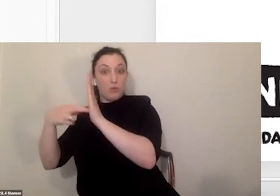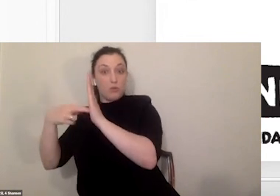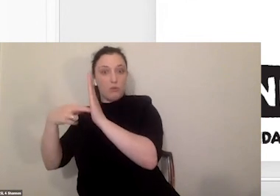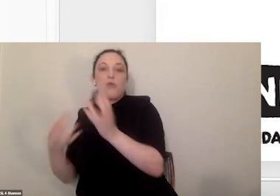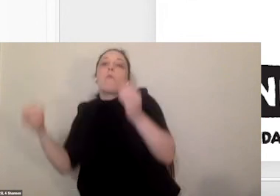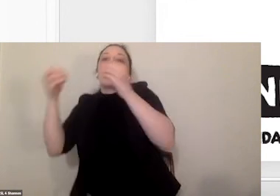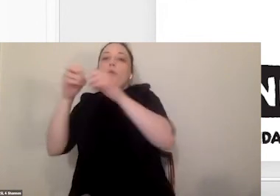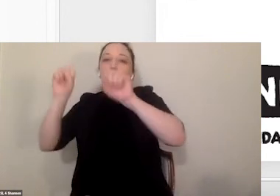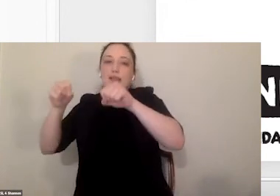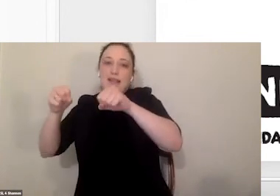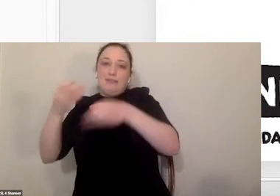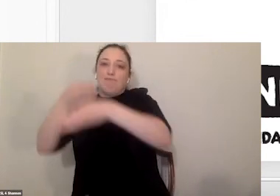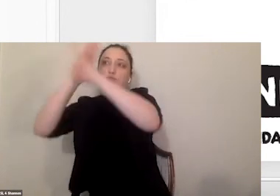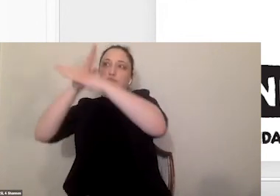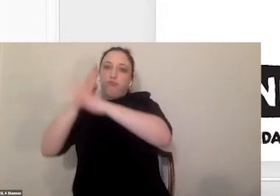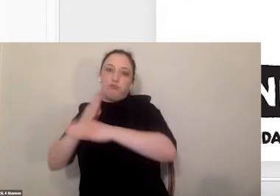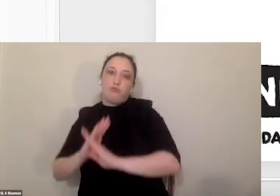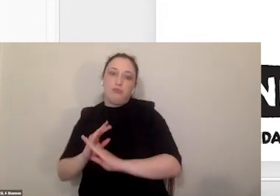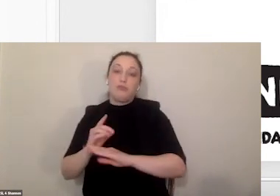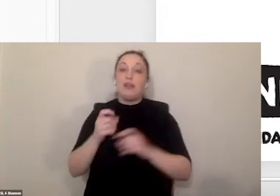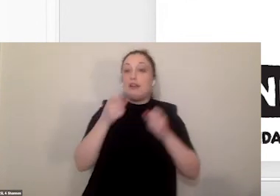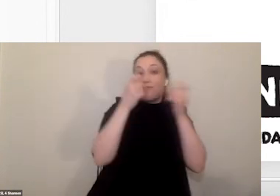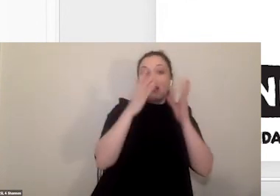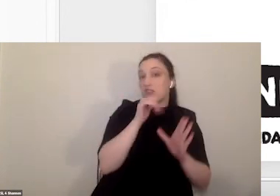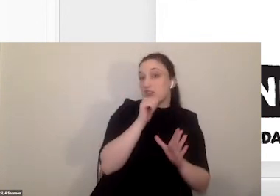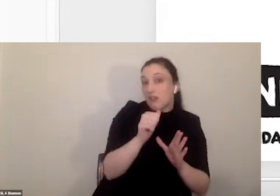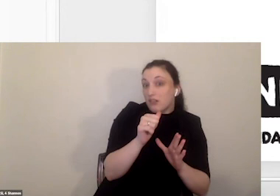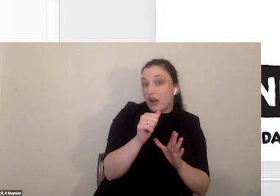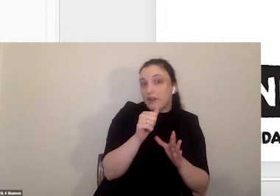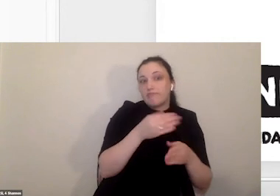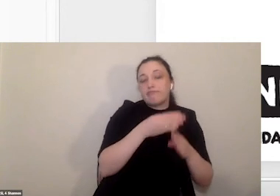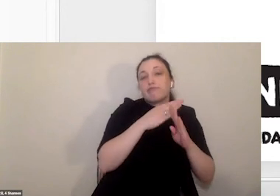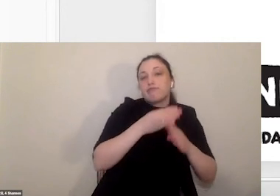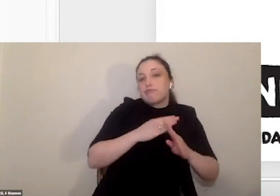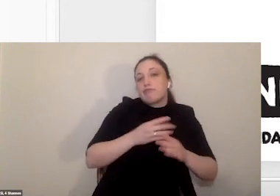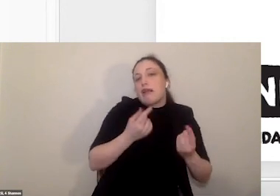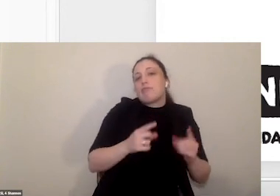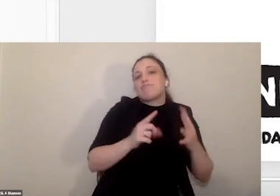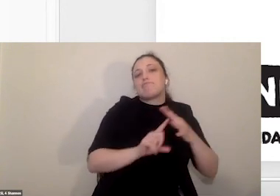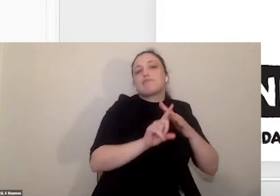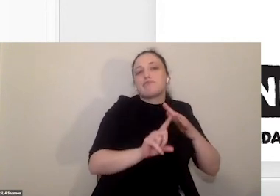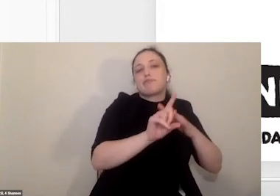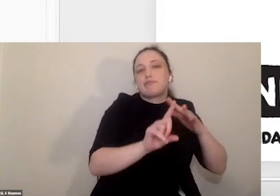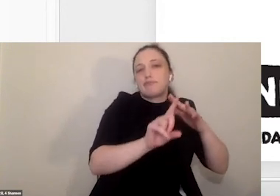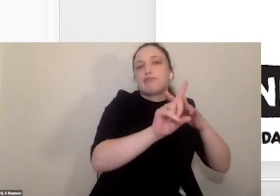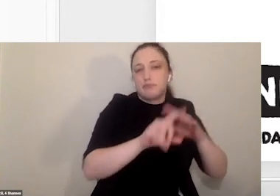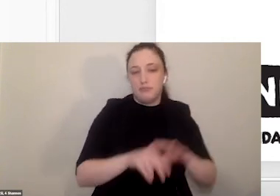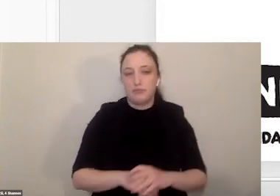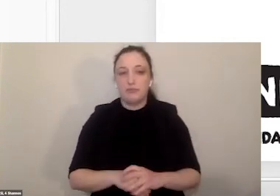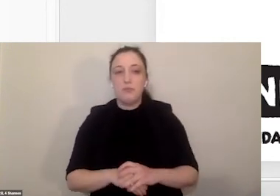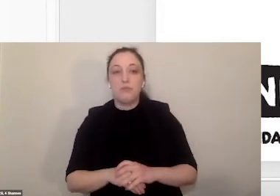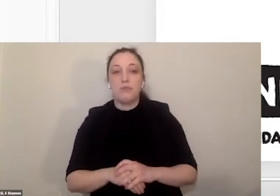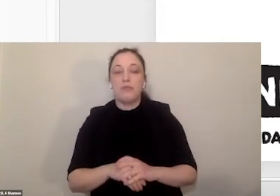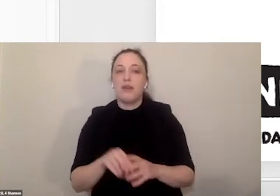Now, the interesting thing is, if that's the case, why go through all the struggle? And the answer is actually rather interesting. The answer is